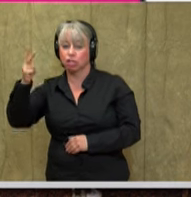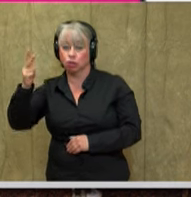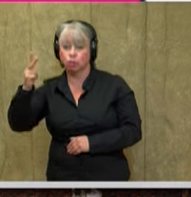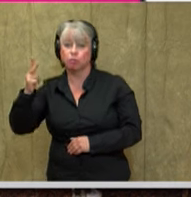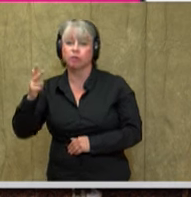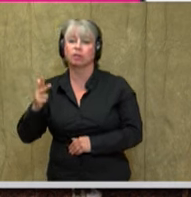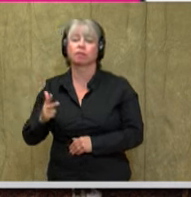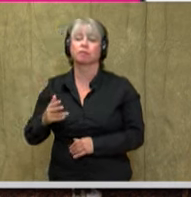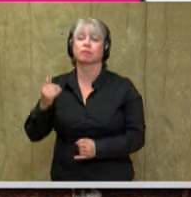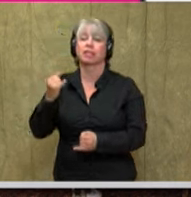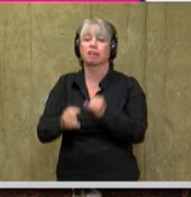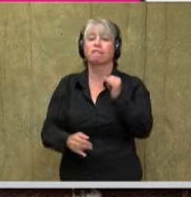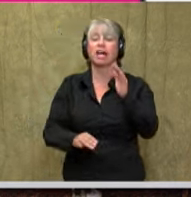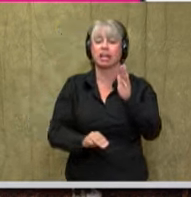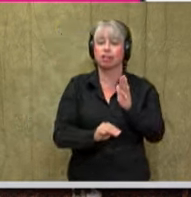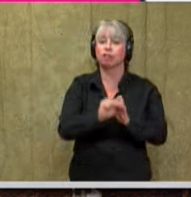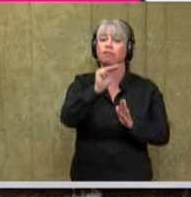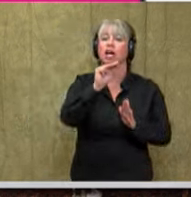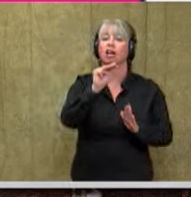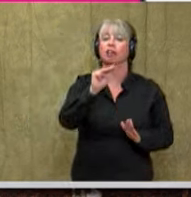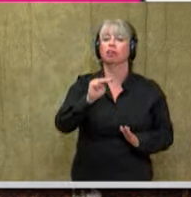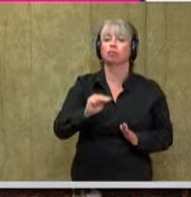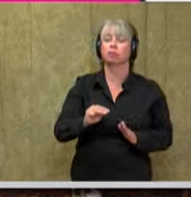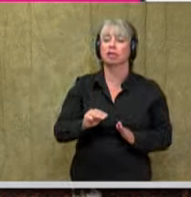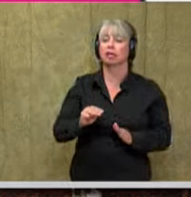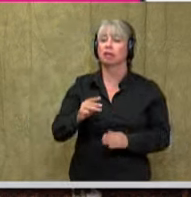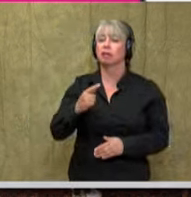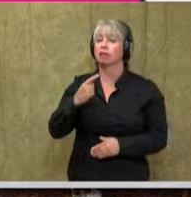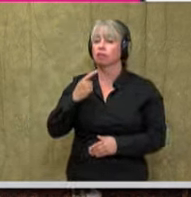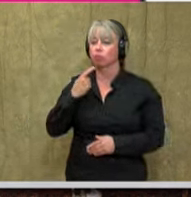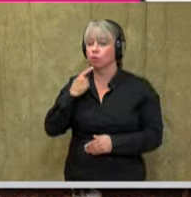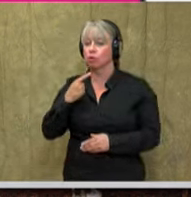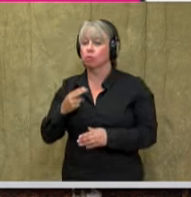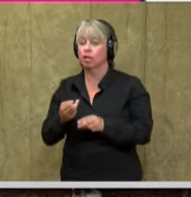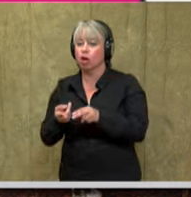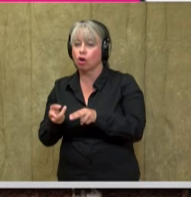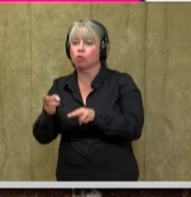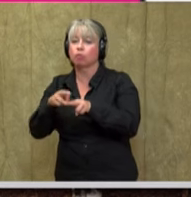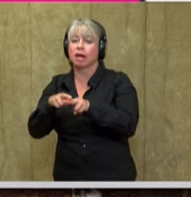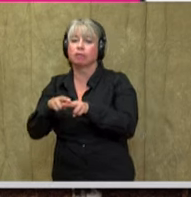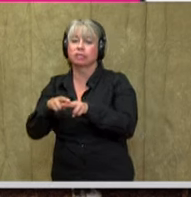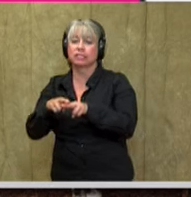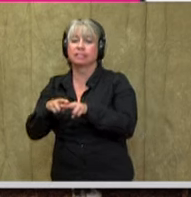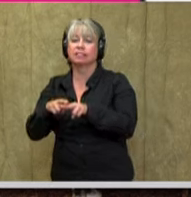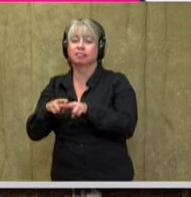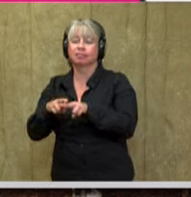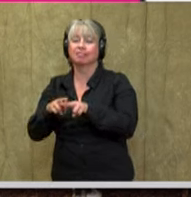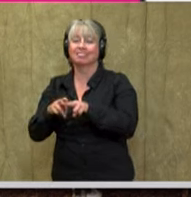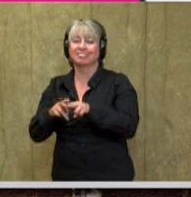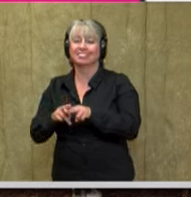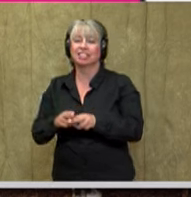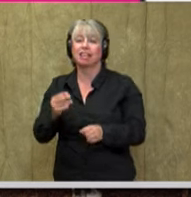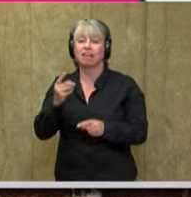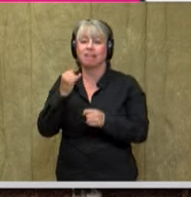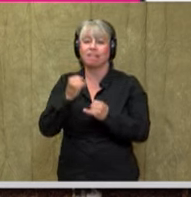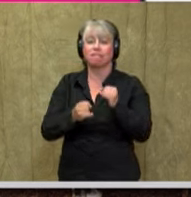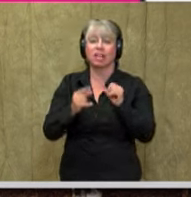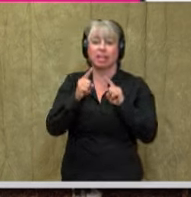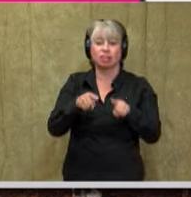us our final volume, and it said to round, well, we are rounding here, or maybe we didn't, but the final answer would